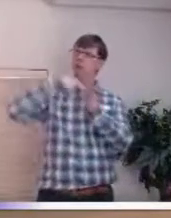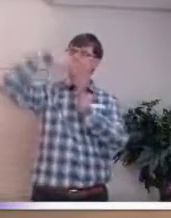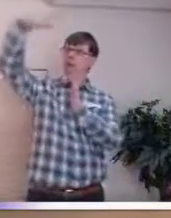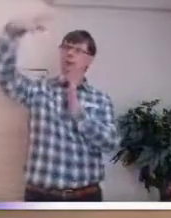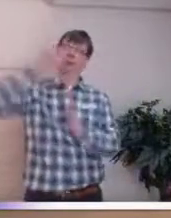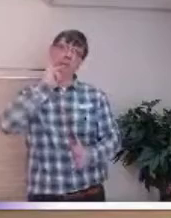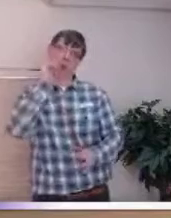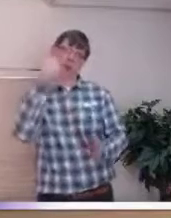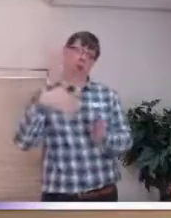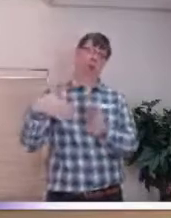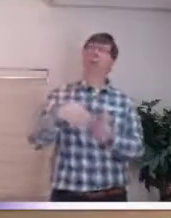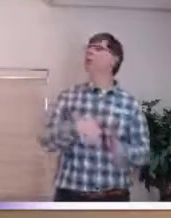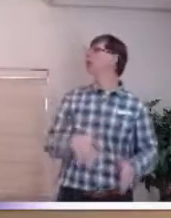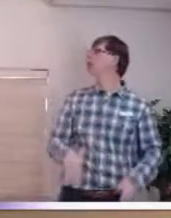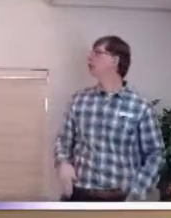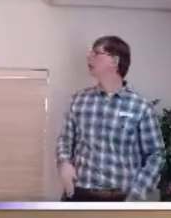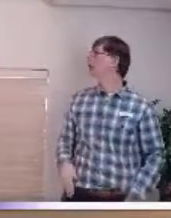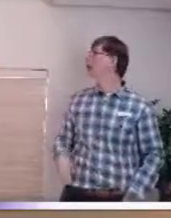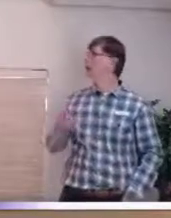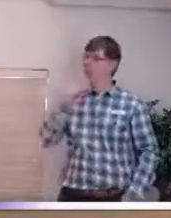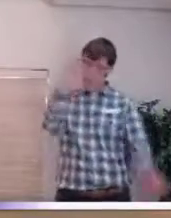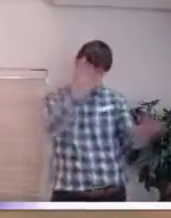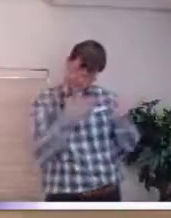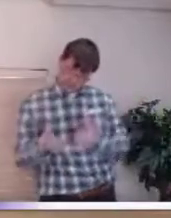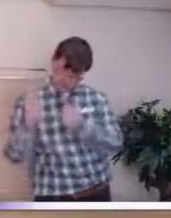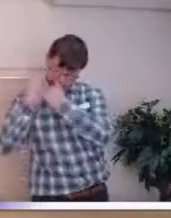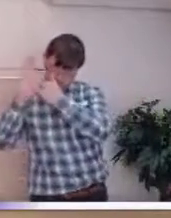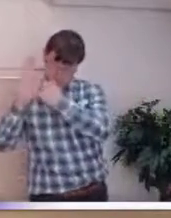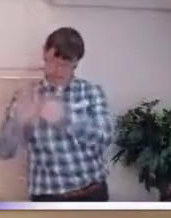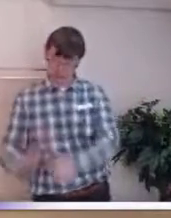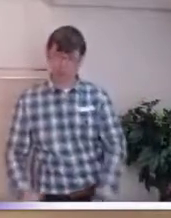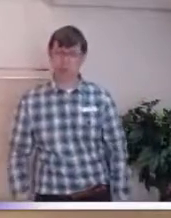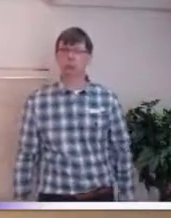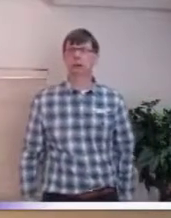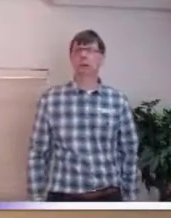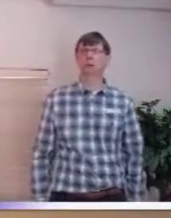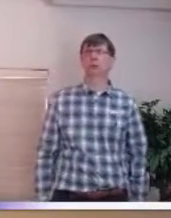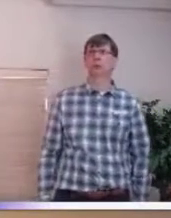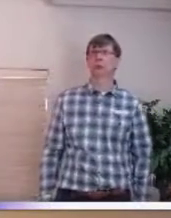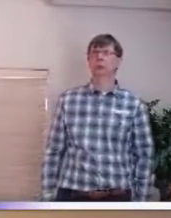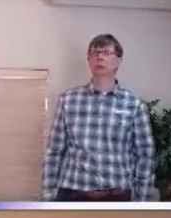gotta earn it. You gotta get it.